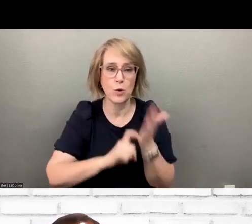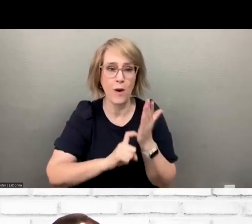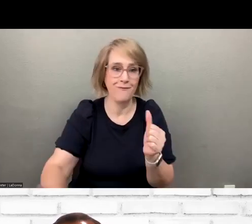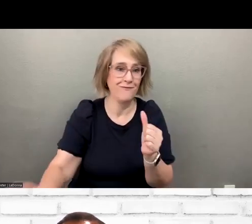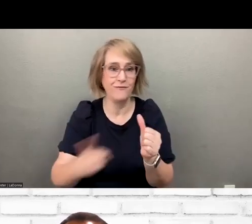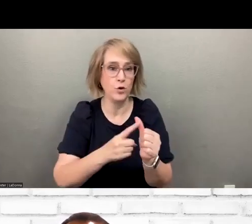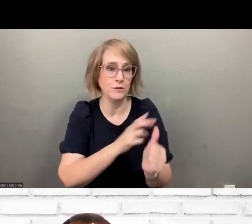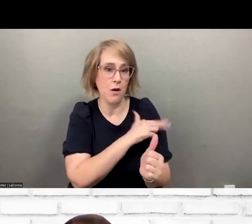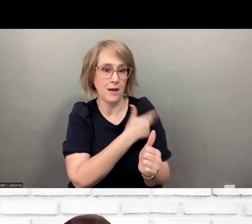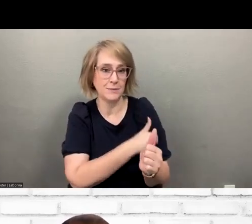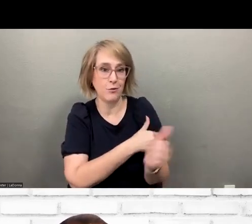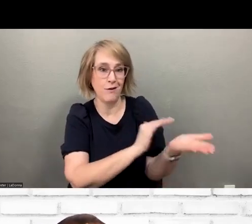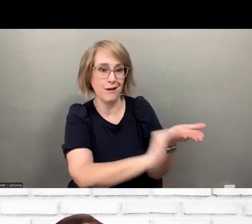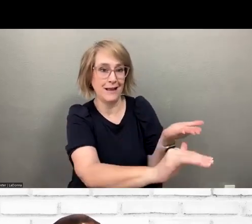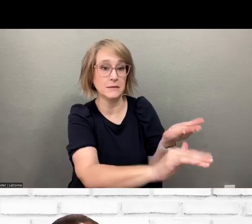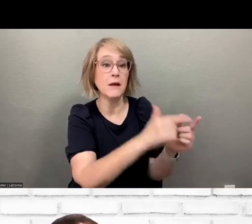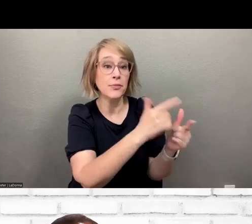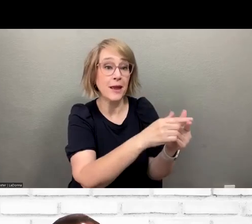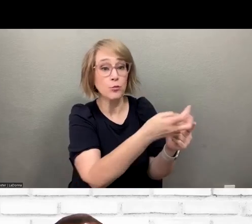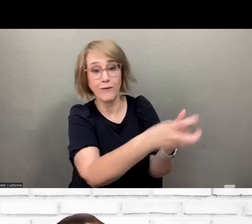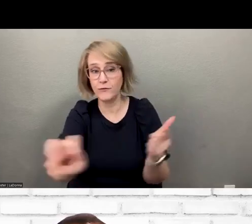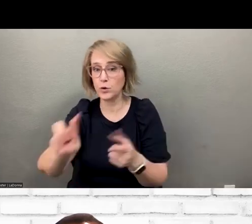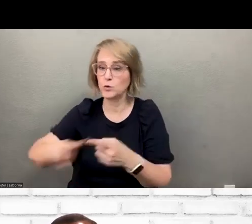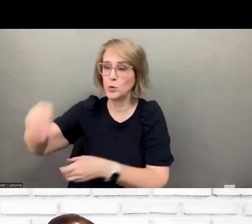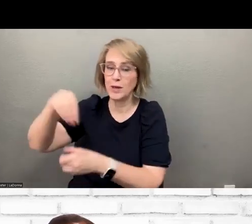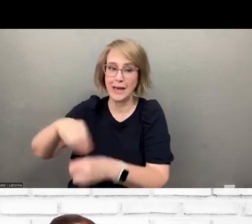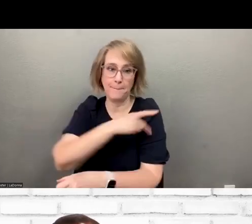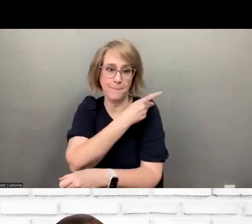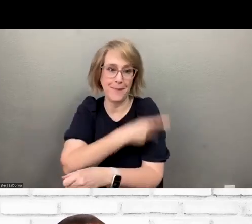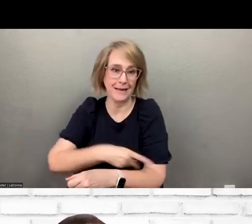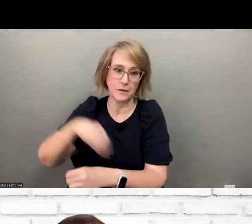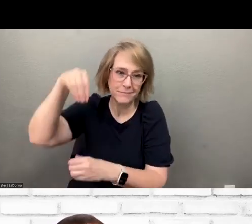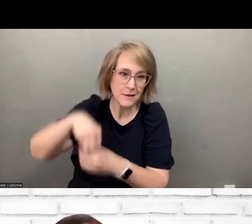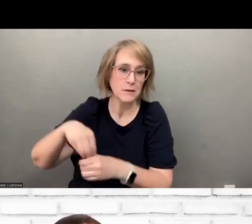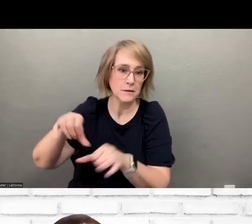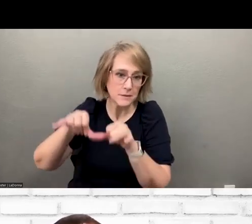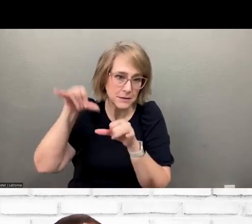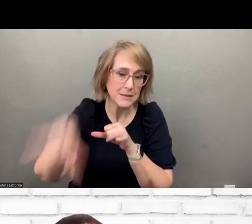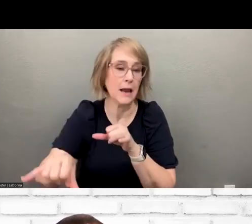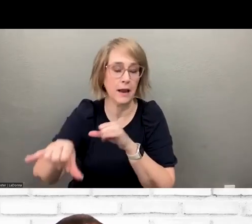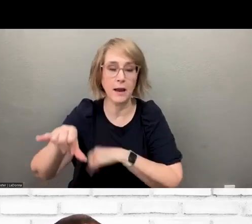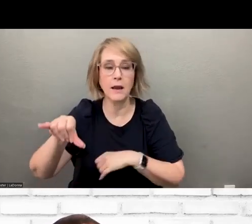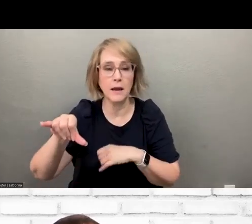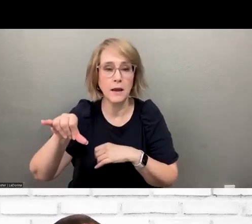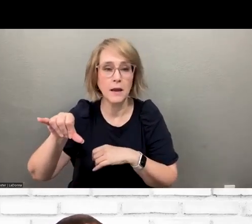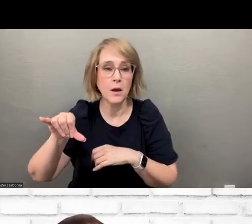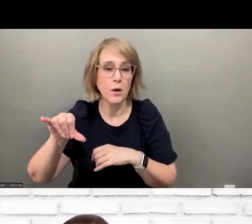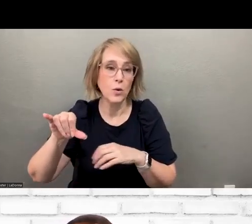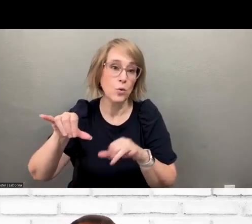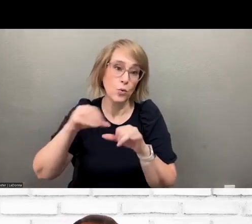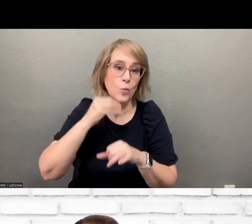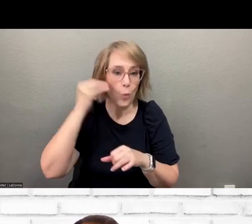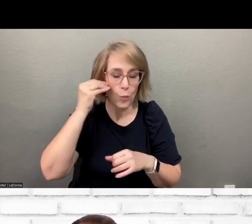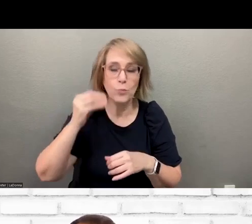being considered for referral to an inpatient crisis, residential, detox, or other specialized crisis services. So